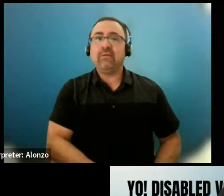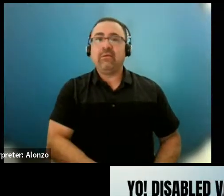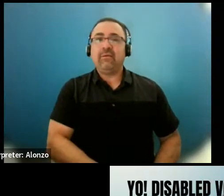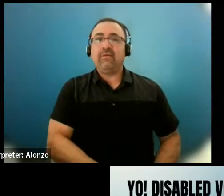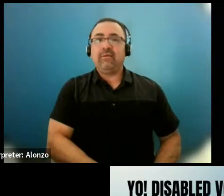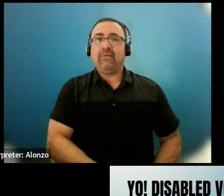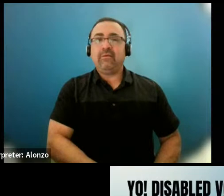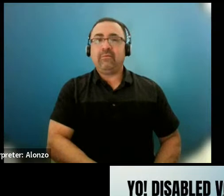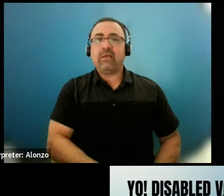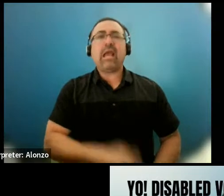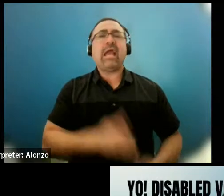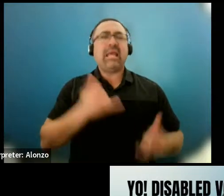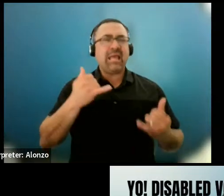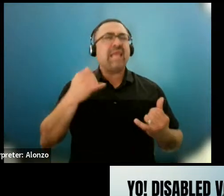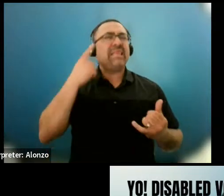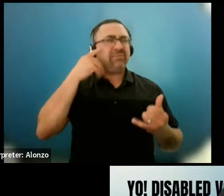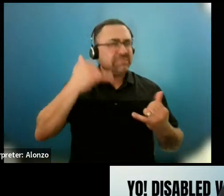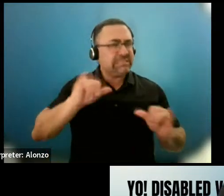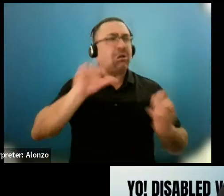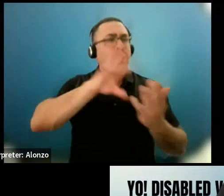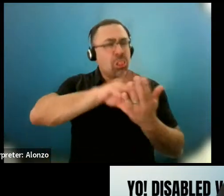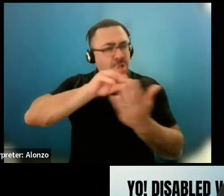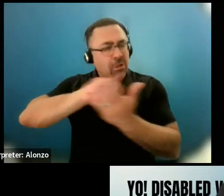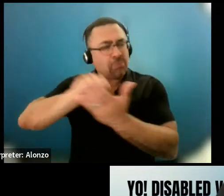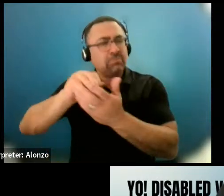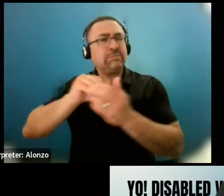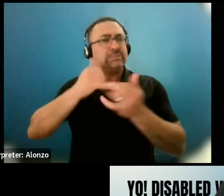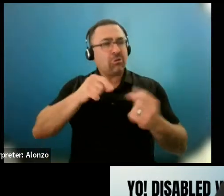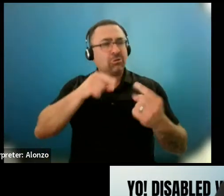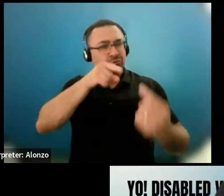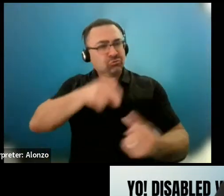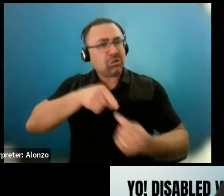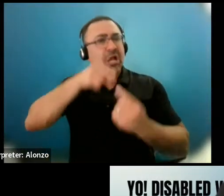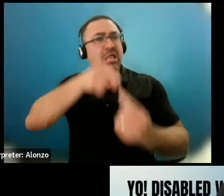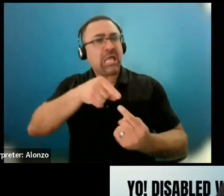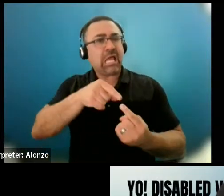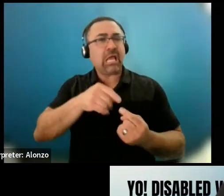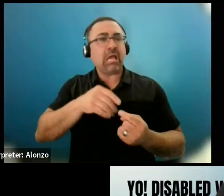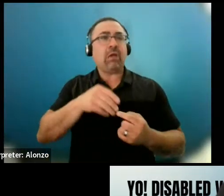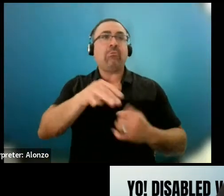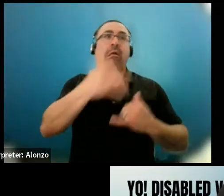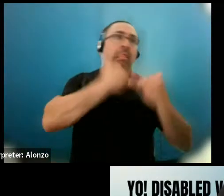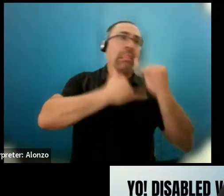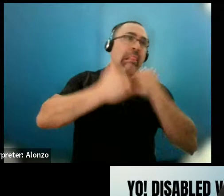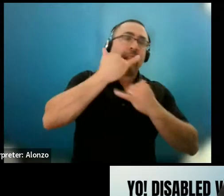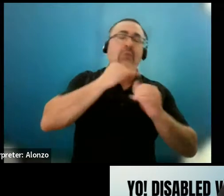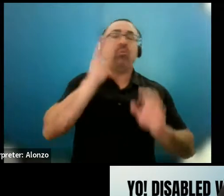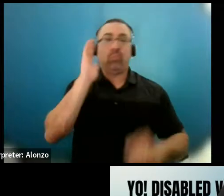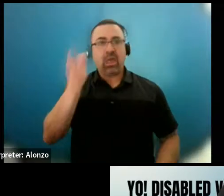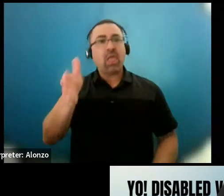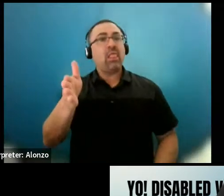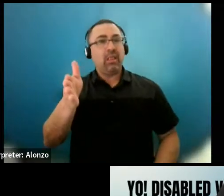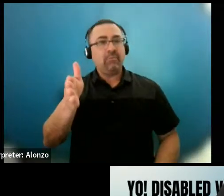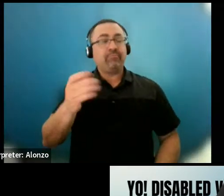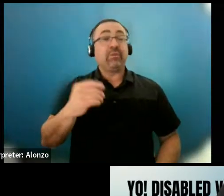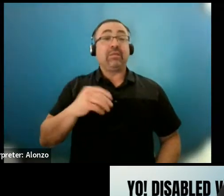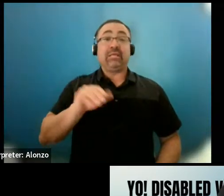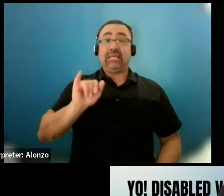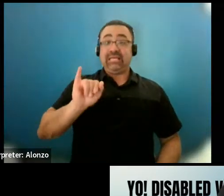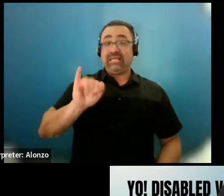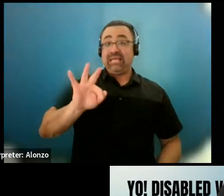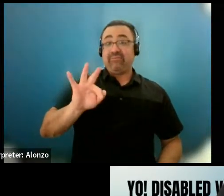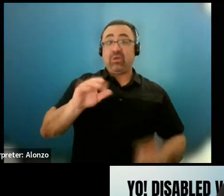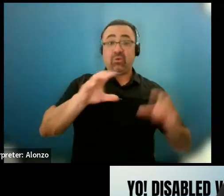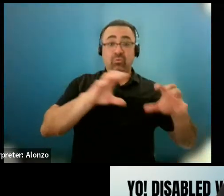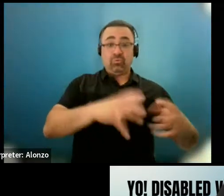we're still learning, and we're still struggling, and we're going to get it wrong. And I think if we're going to talk about how groups